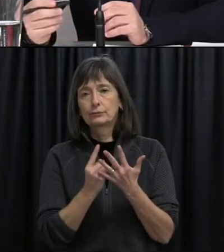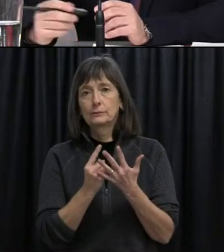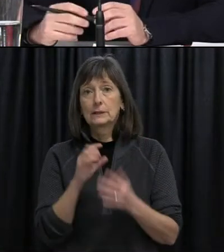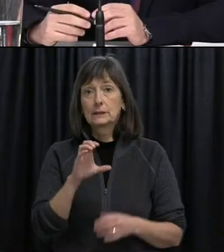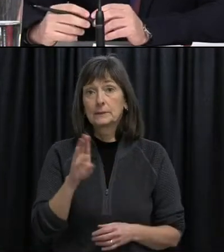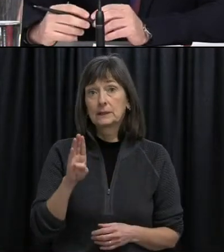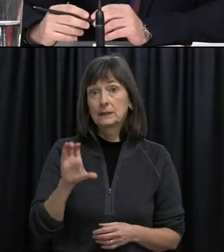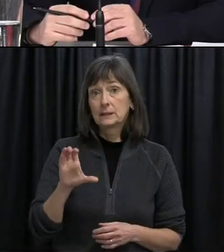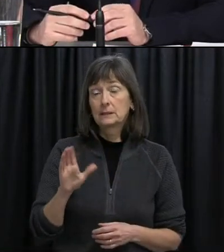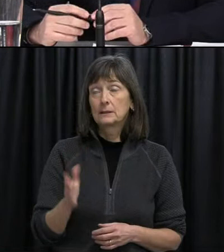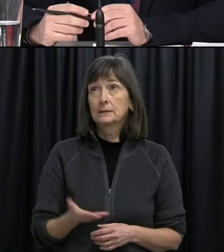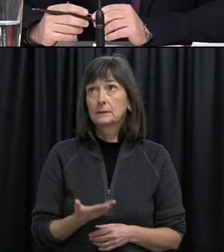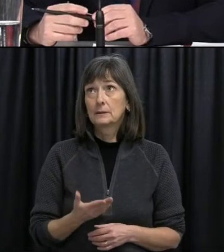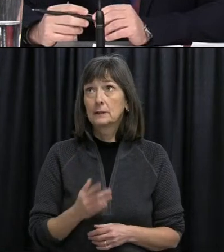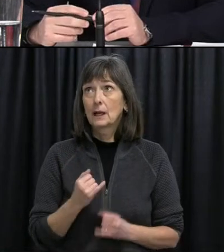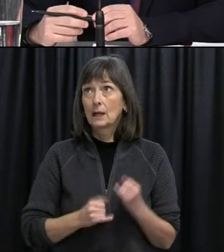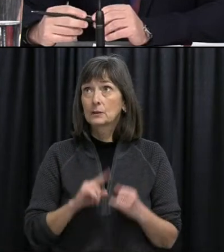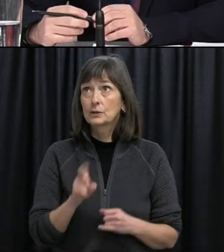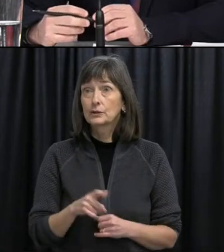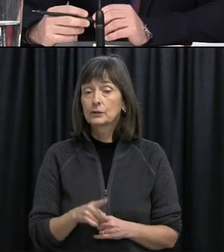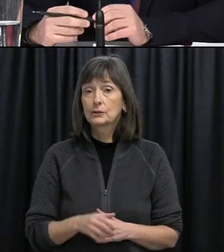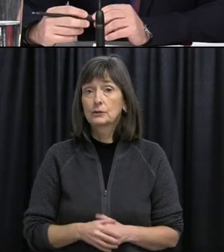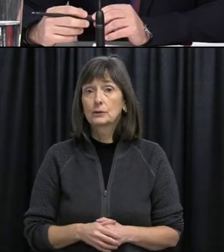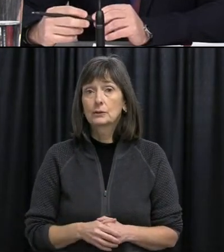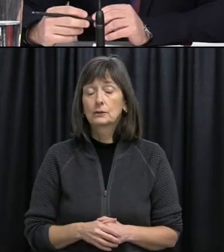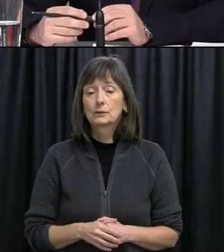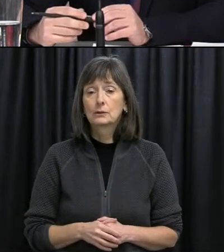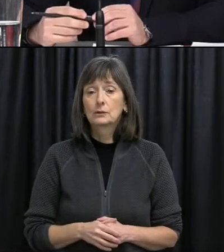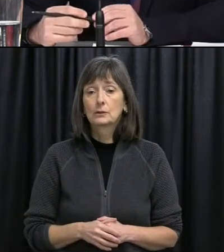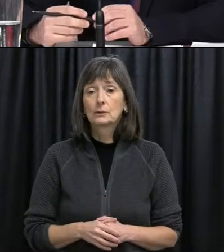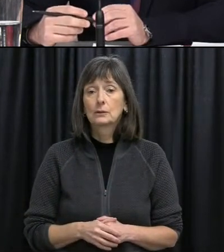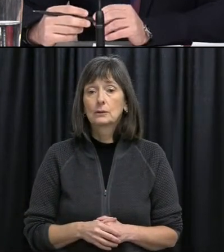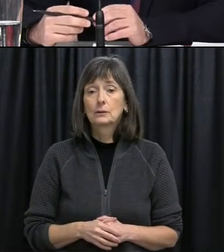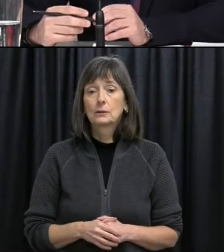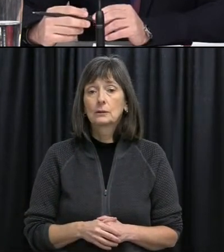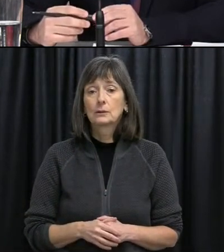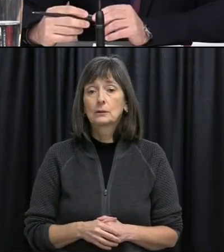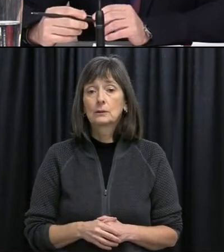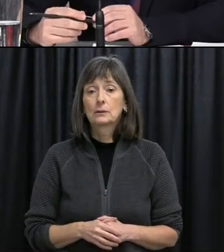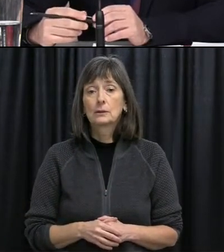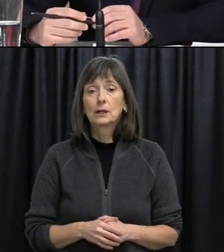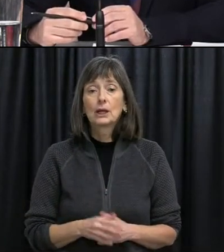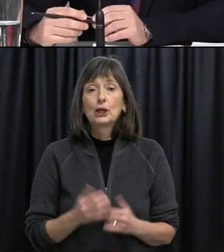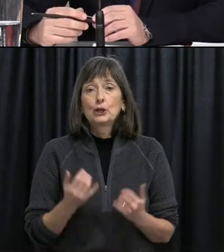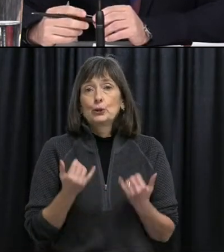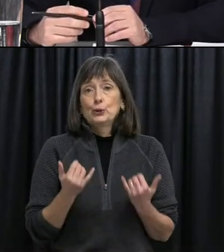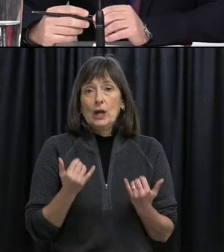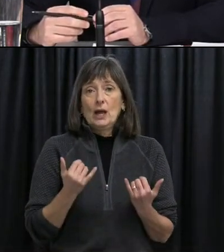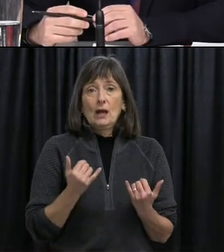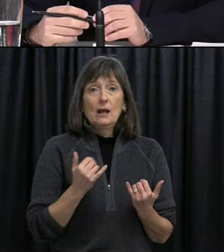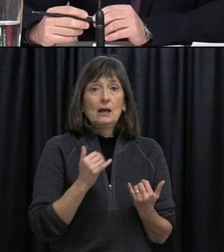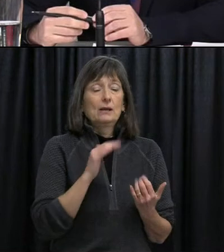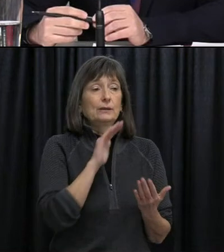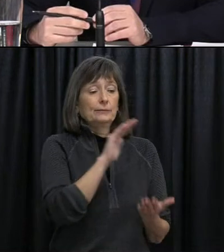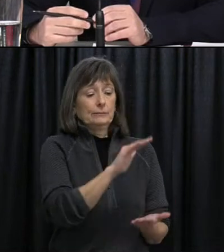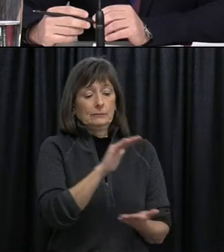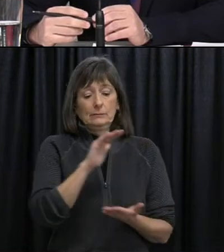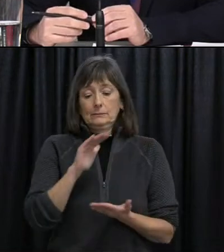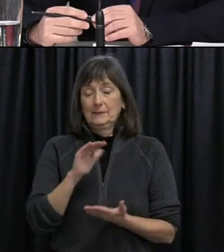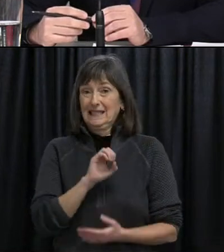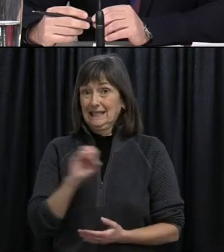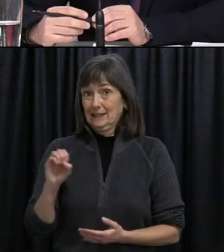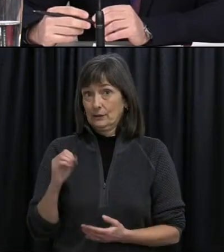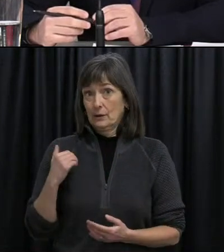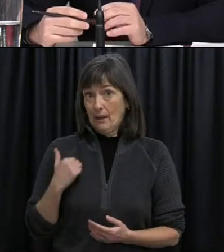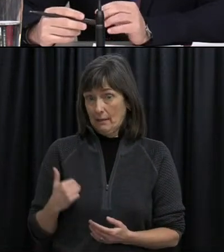Cowan with CBC, do you have a final question? The doses of vaccine that we're receiving today, are we able to, in Eastern Health at